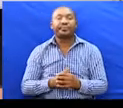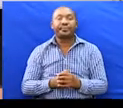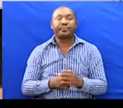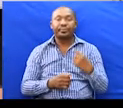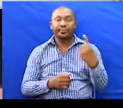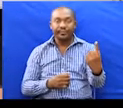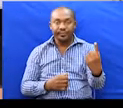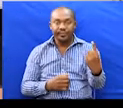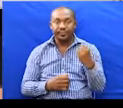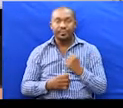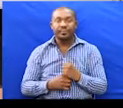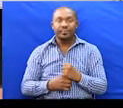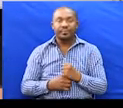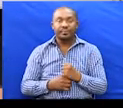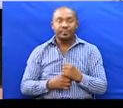1.